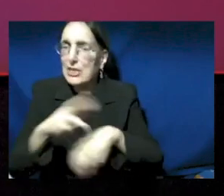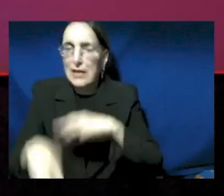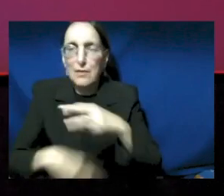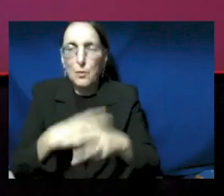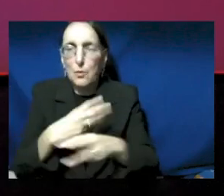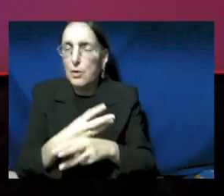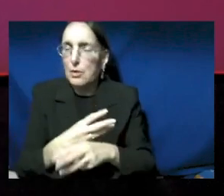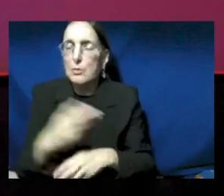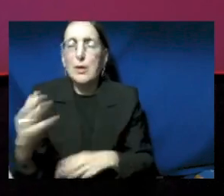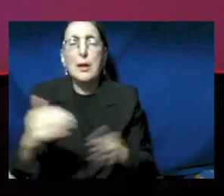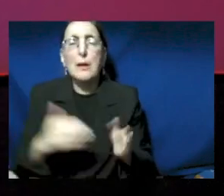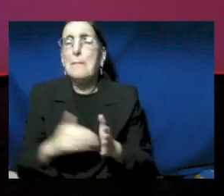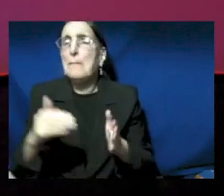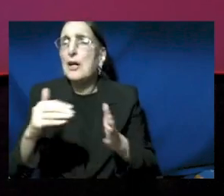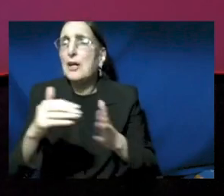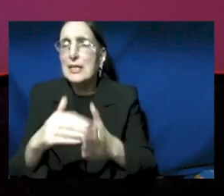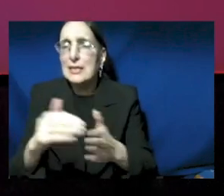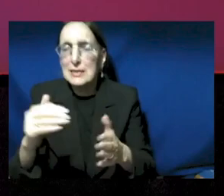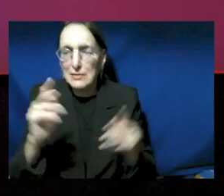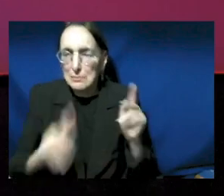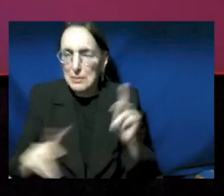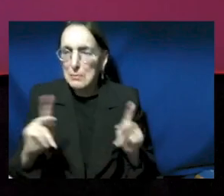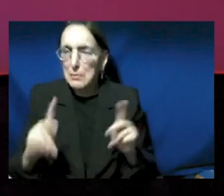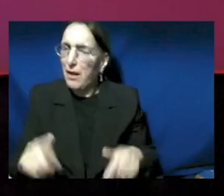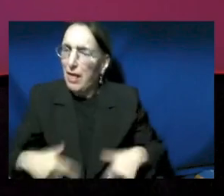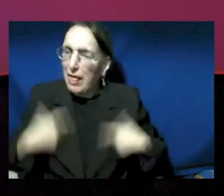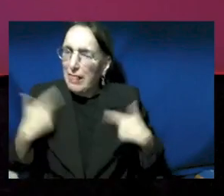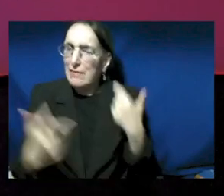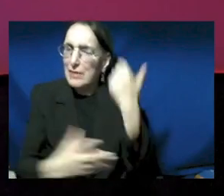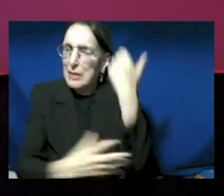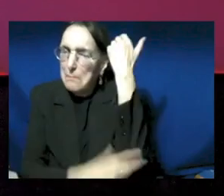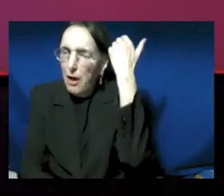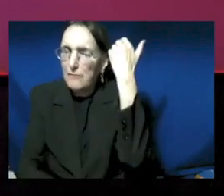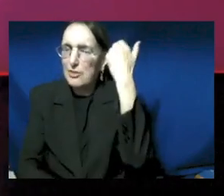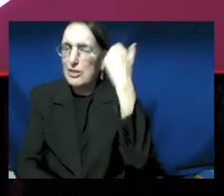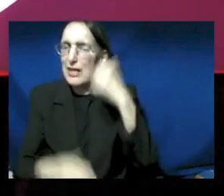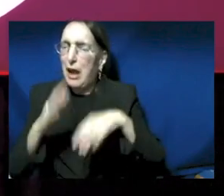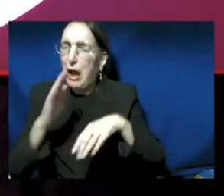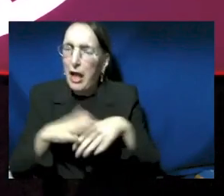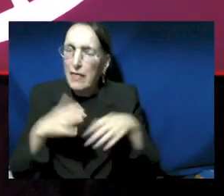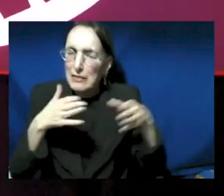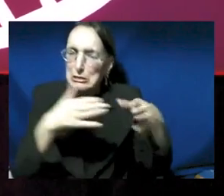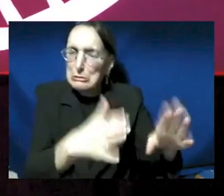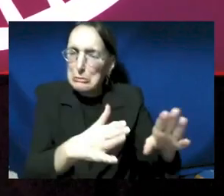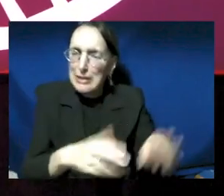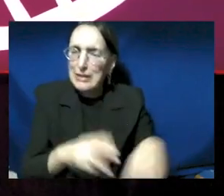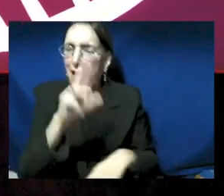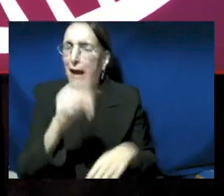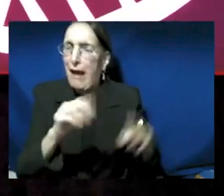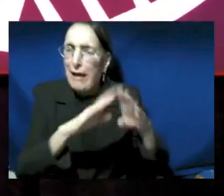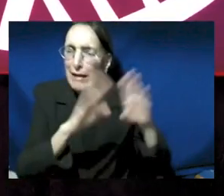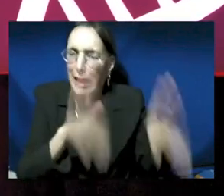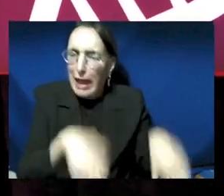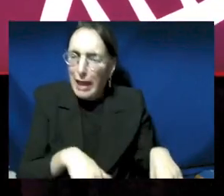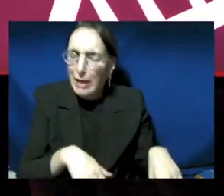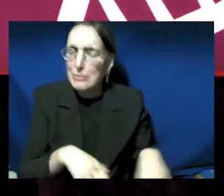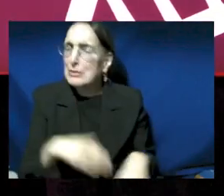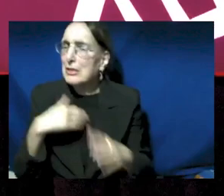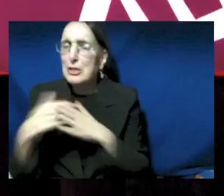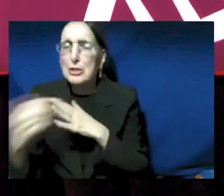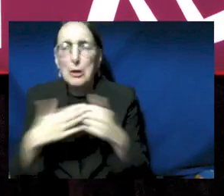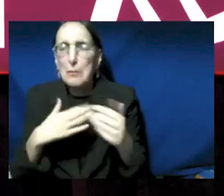of people living in poverty? And no matter where your job is or where you work, you should